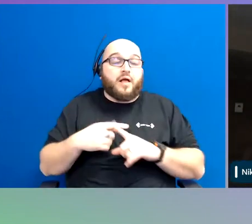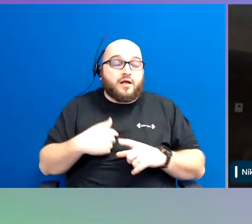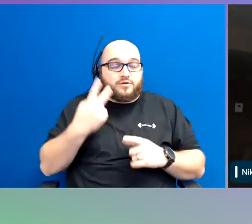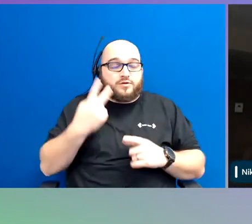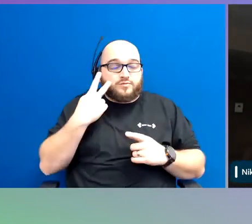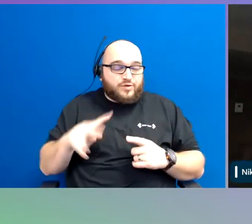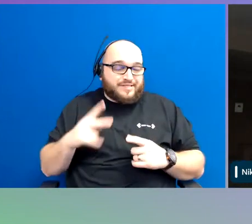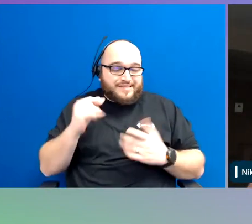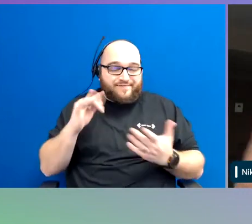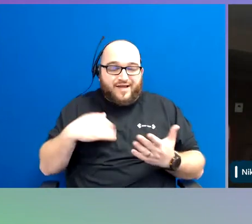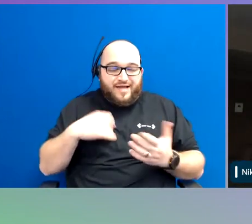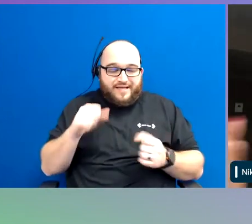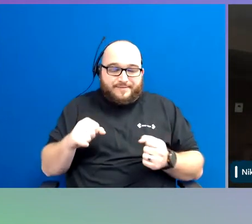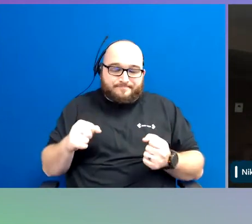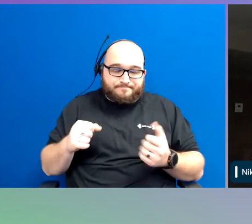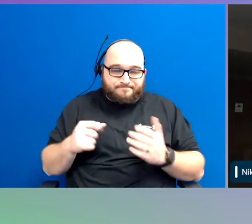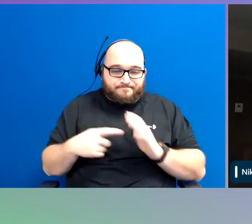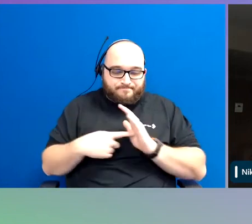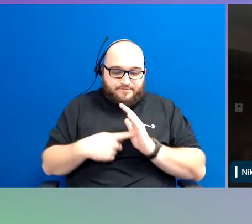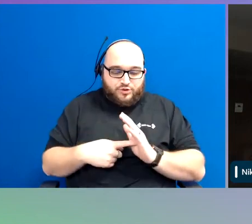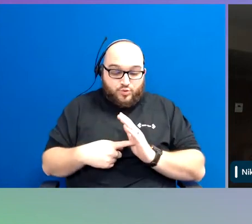see if you can show wins